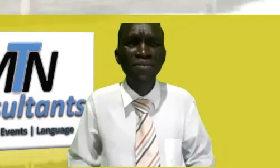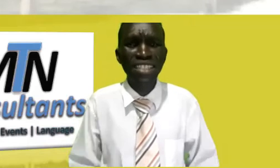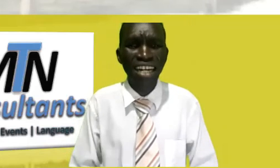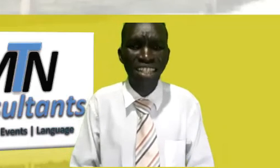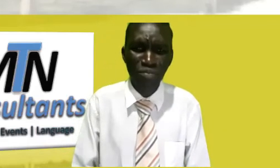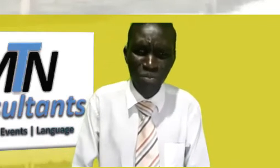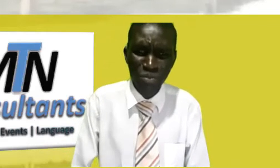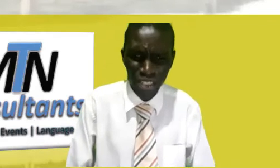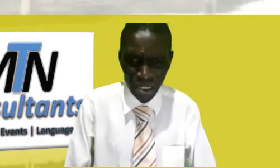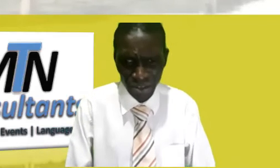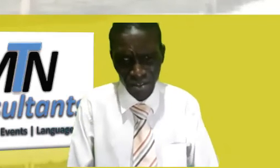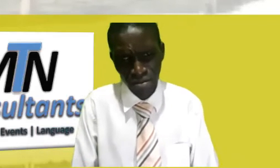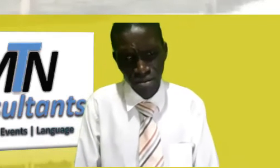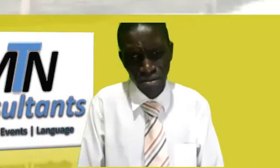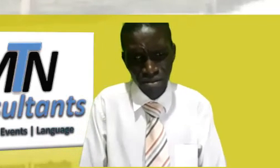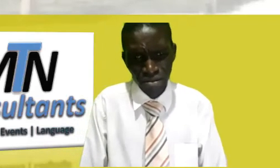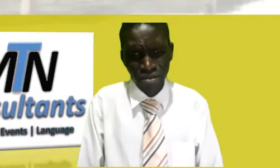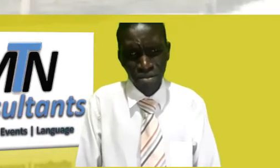don't laugh at other people's names.